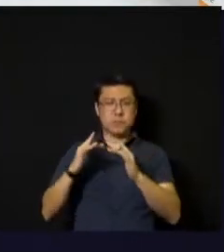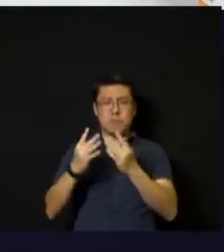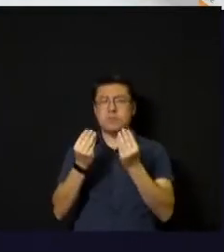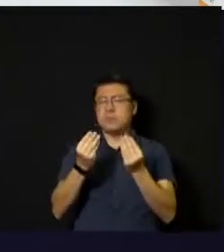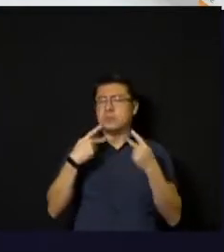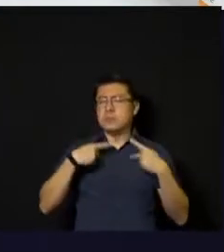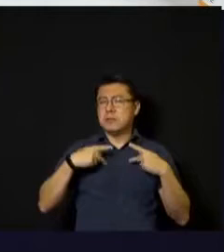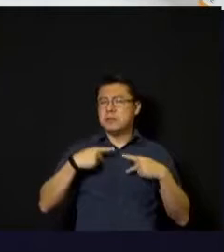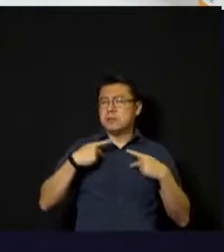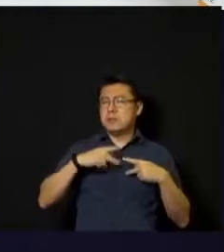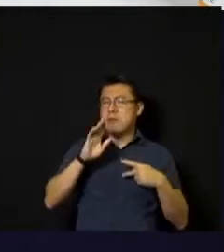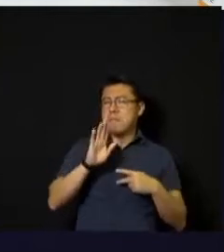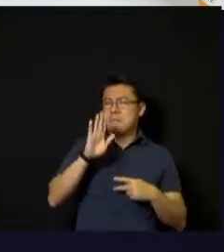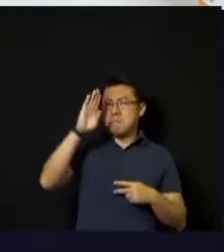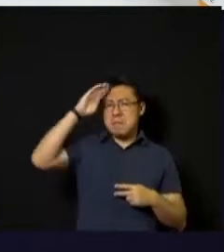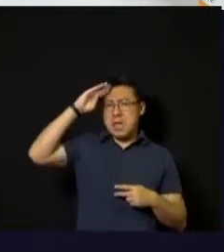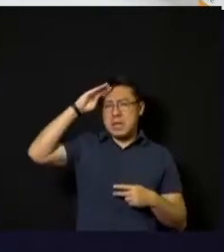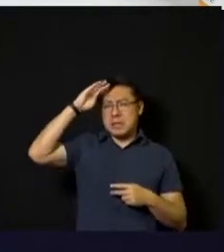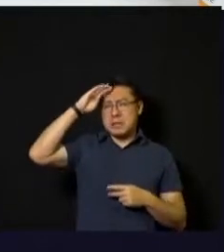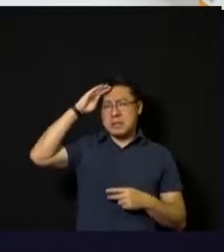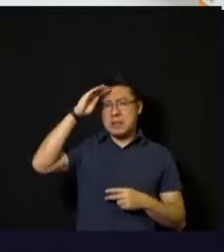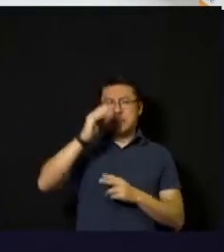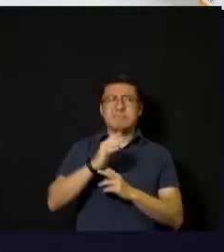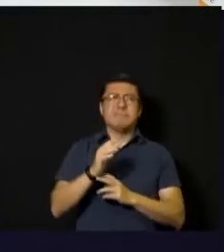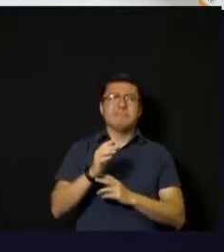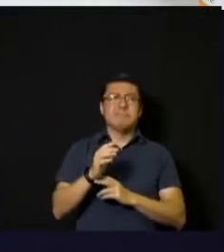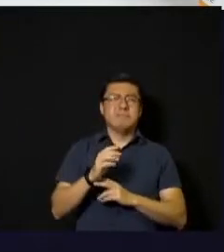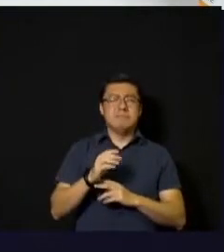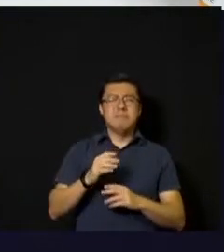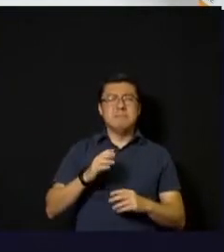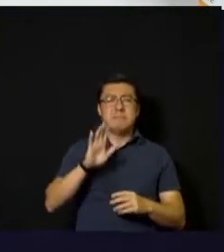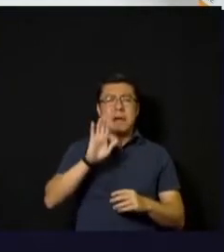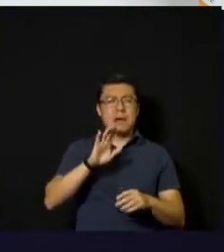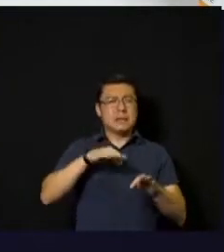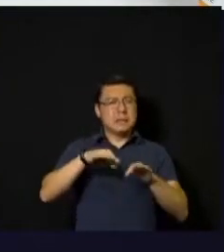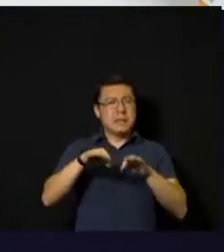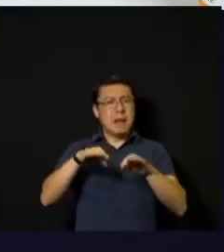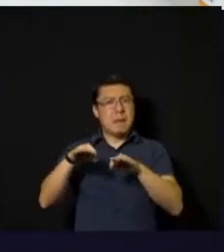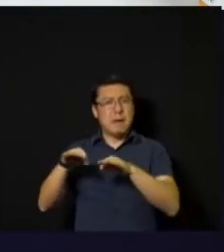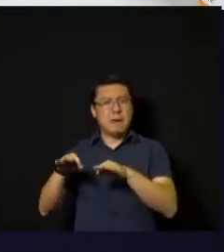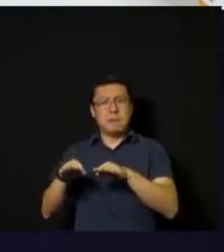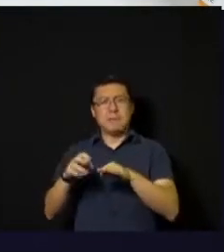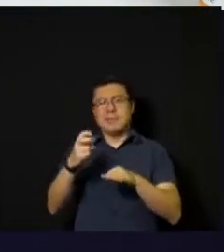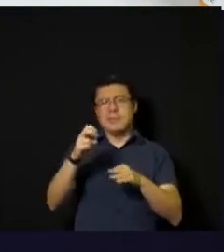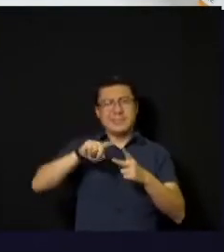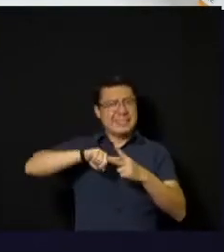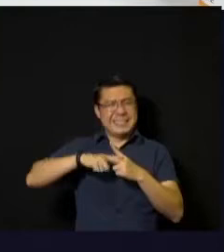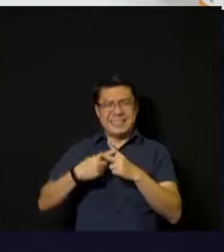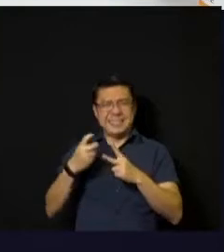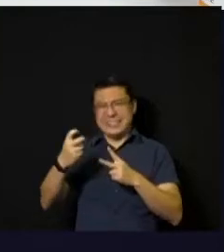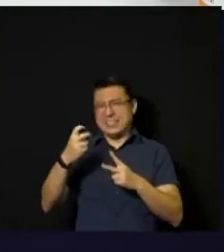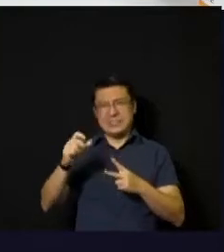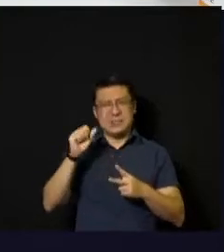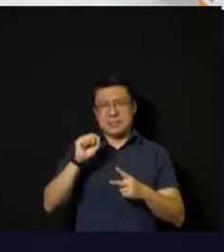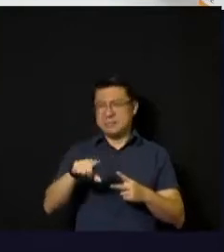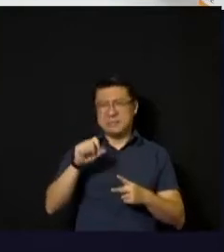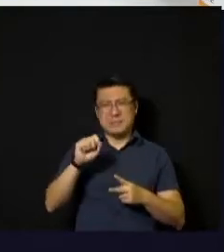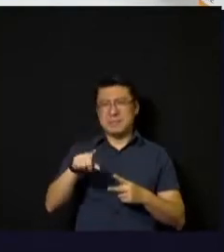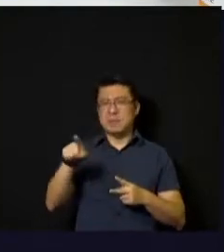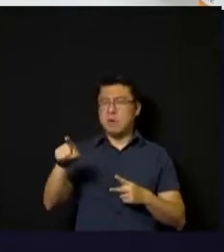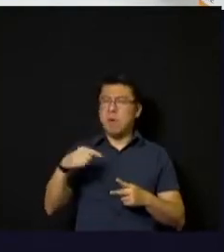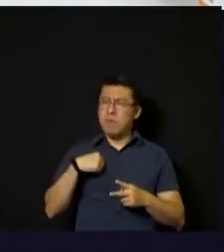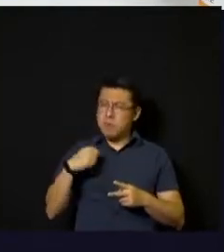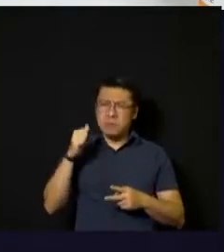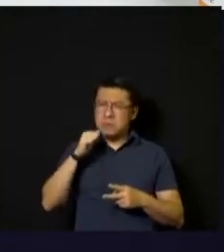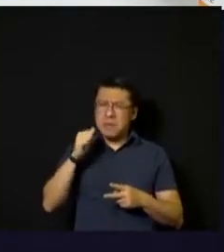see it as a job, like this is your job. The beginning that has been, but